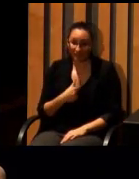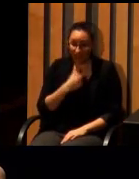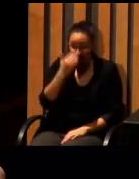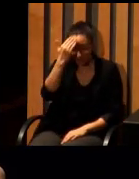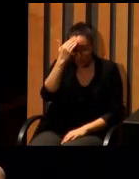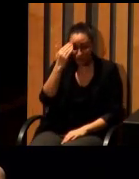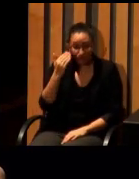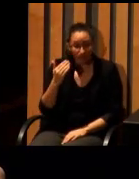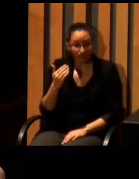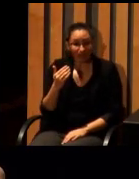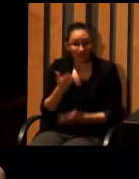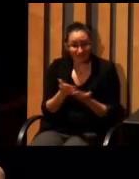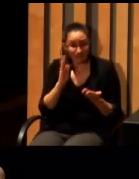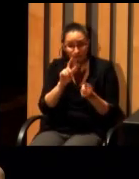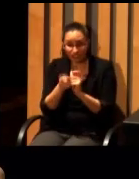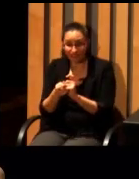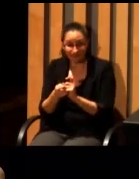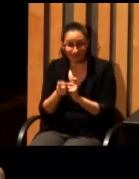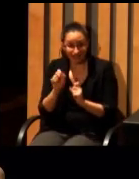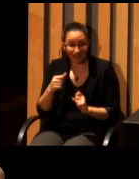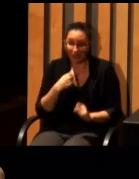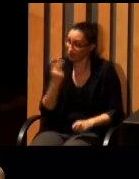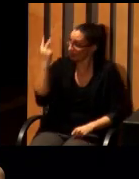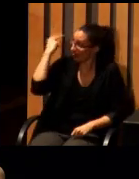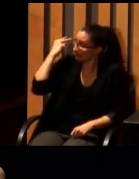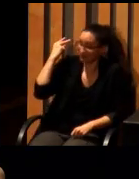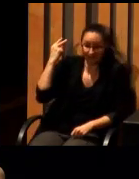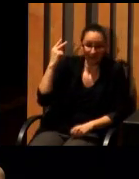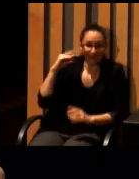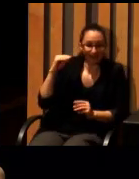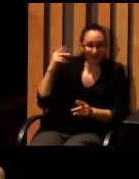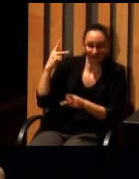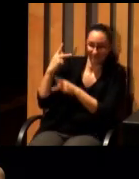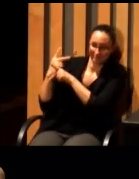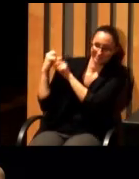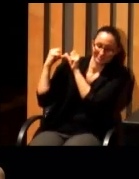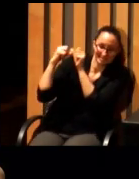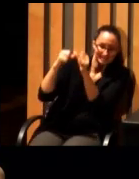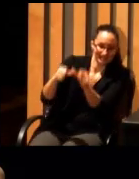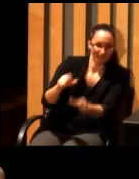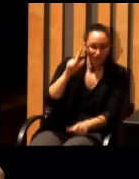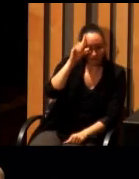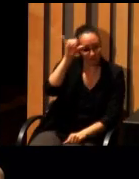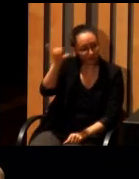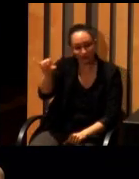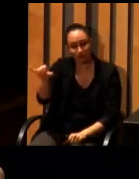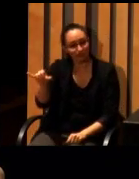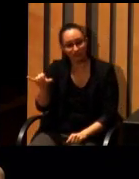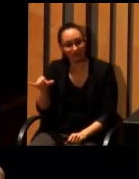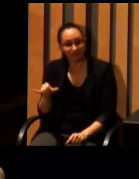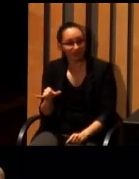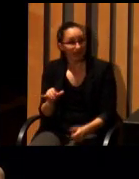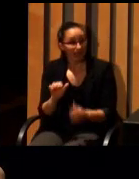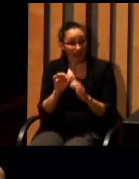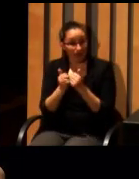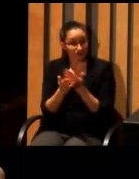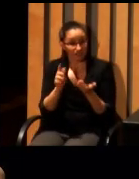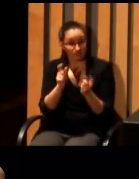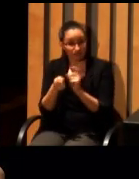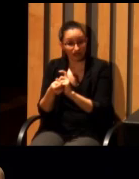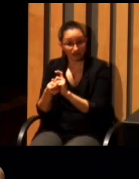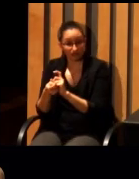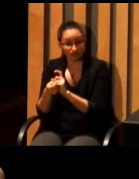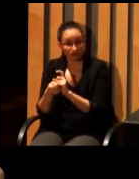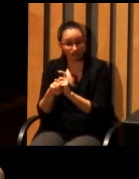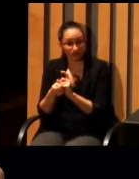actually does change. Like, stuff changes over time. Nothing remains the same. And one of the ways in which things change is good,